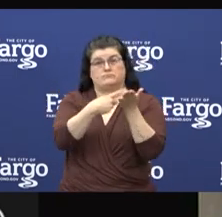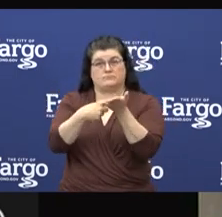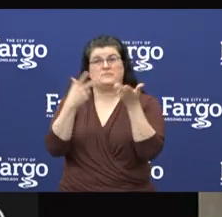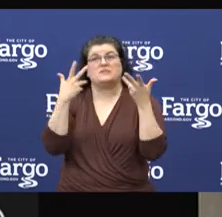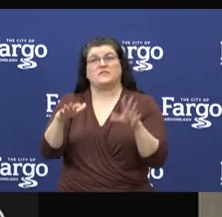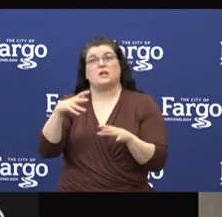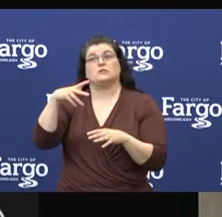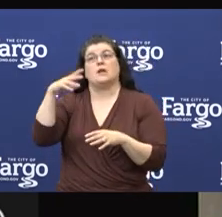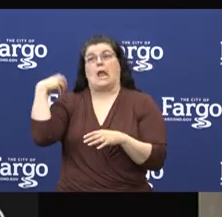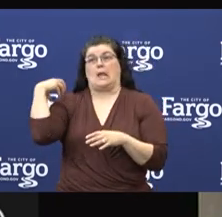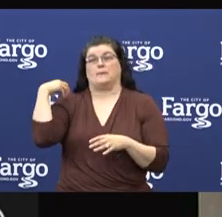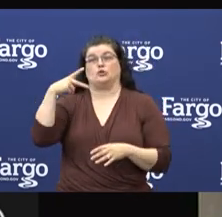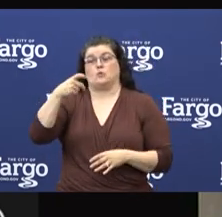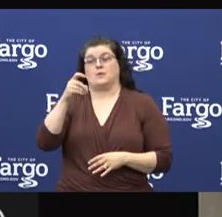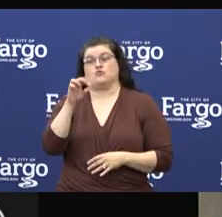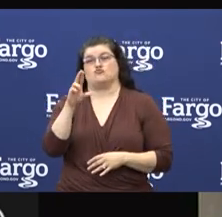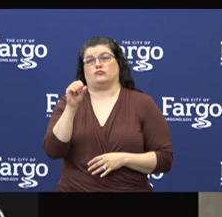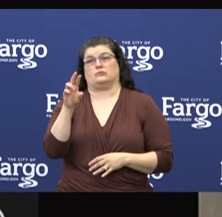Peterson was,